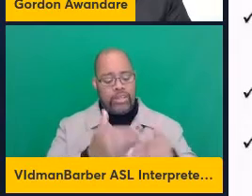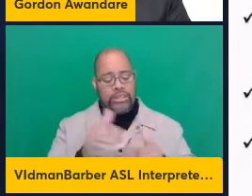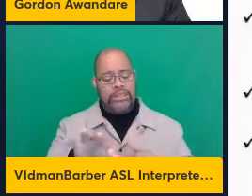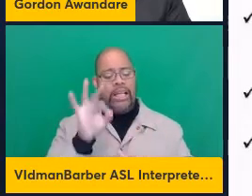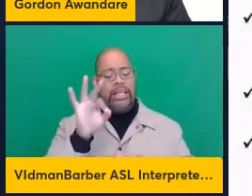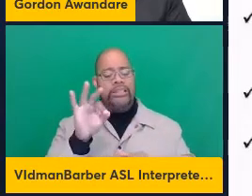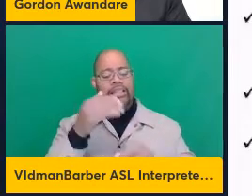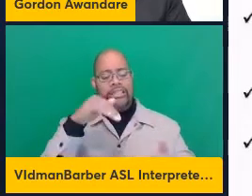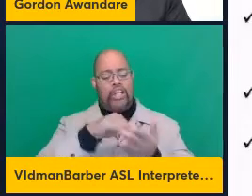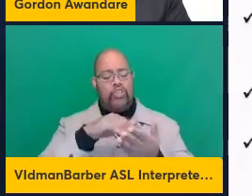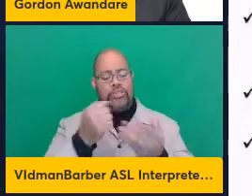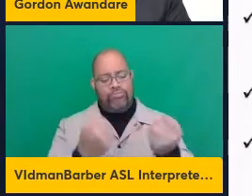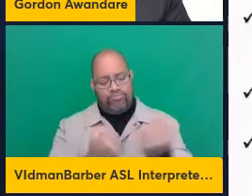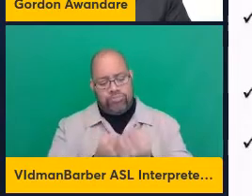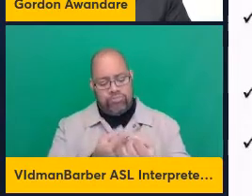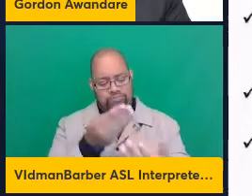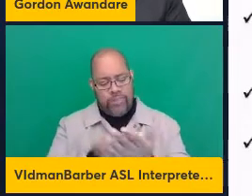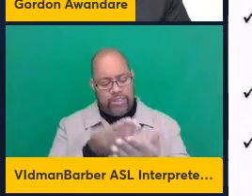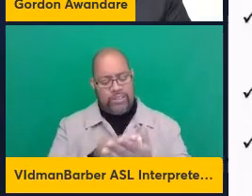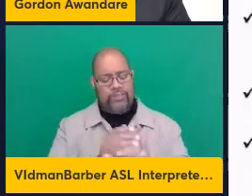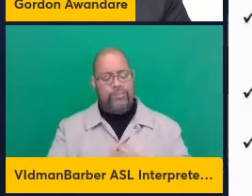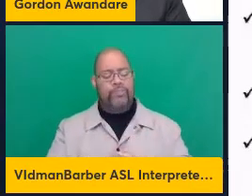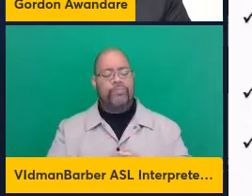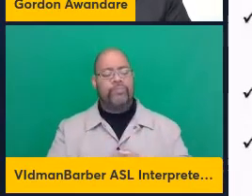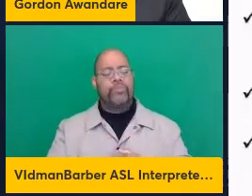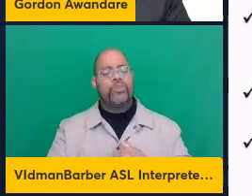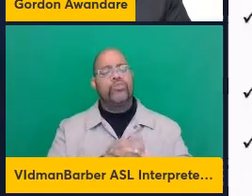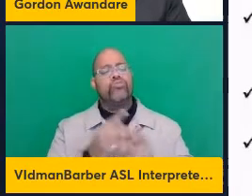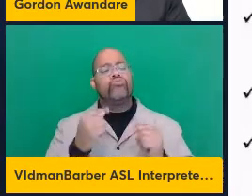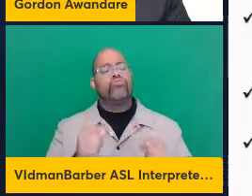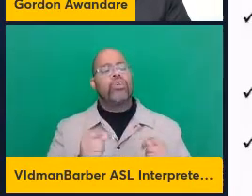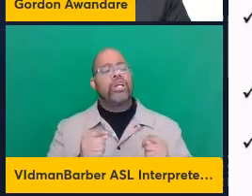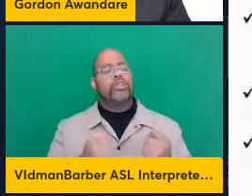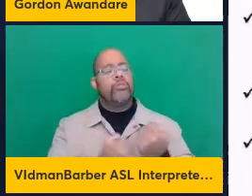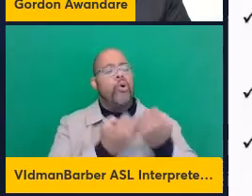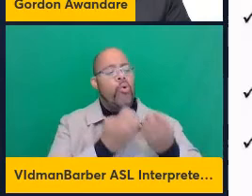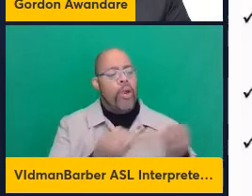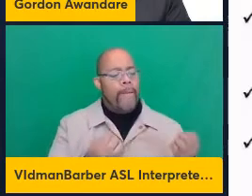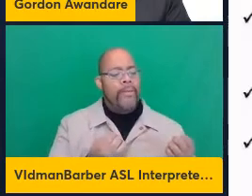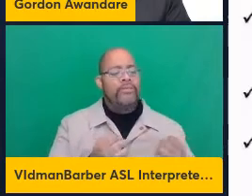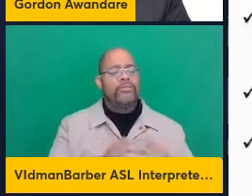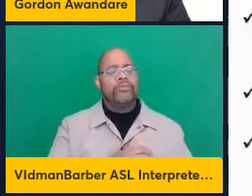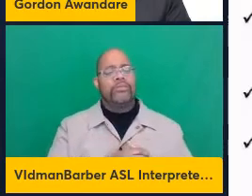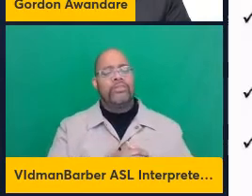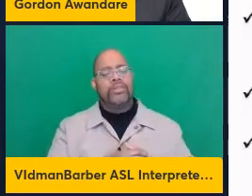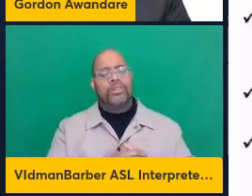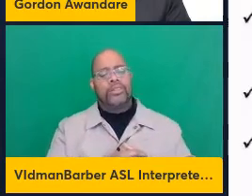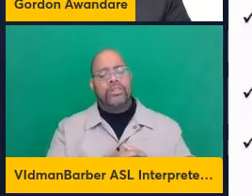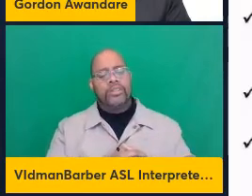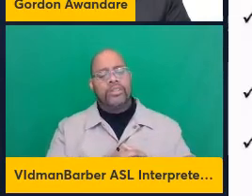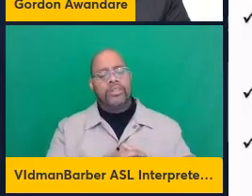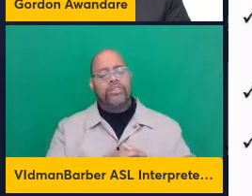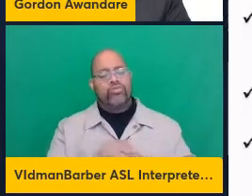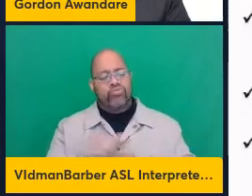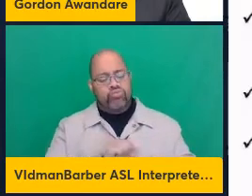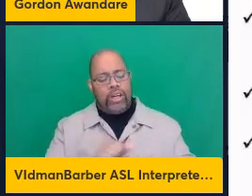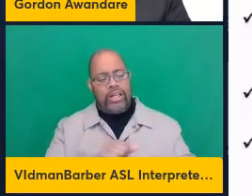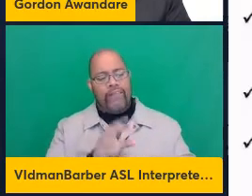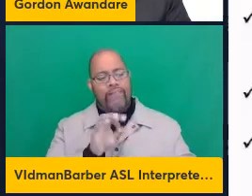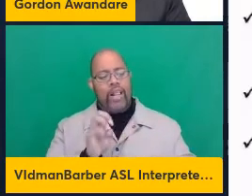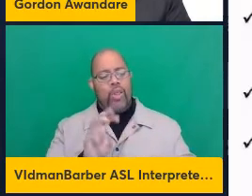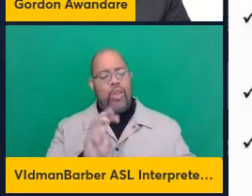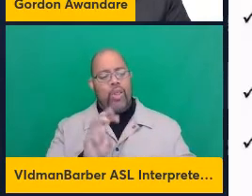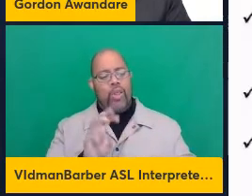selected centers and funded them to support equipment, civil works, and training fellowships for